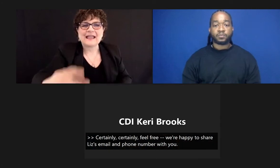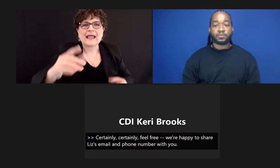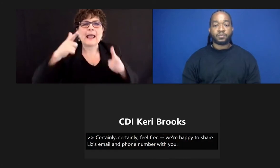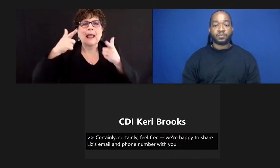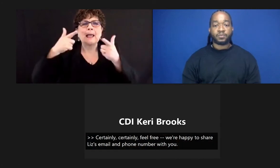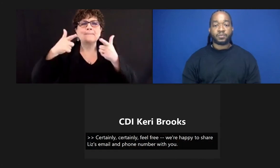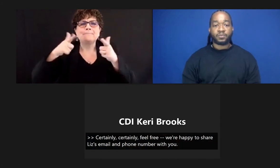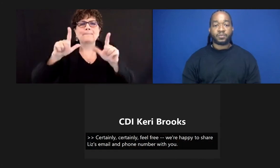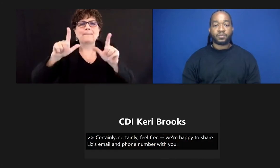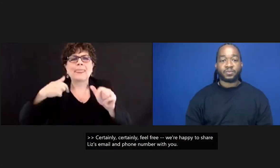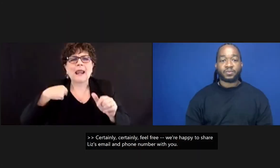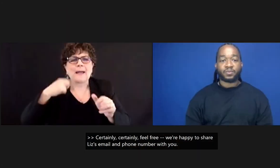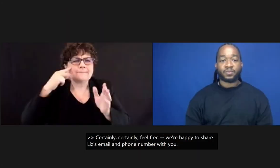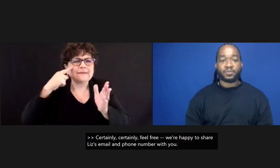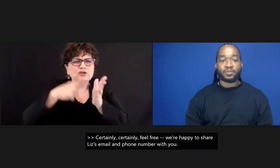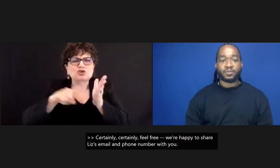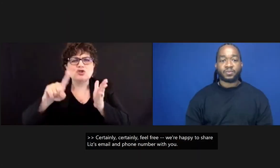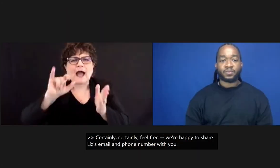All right, bye-bye.